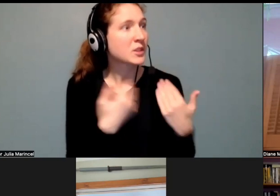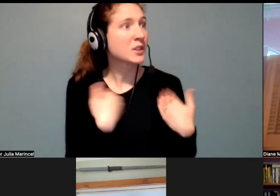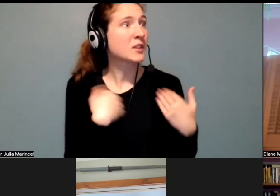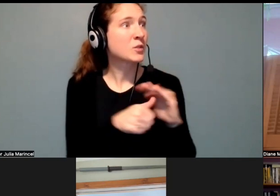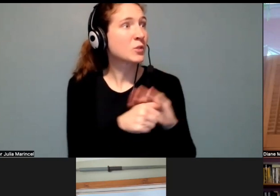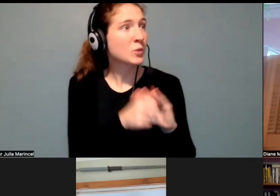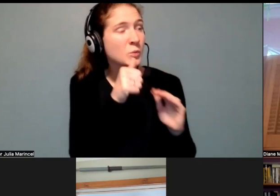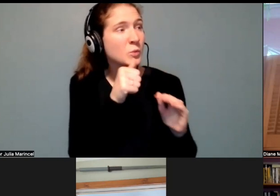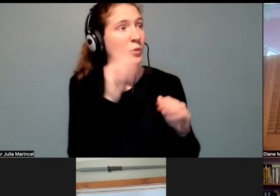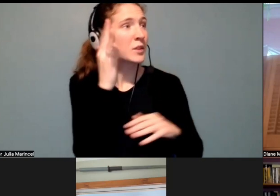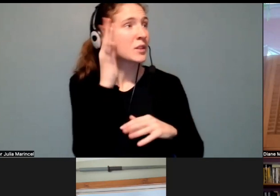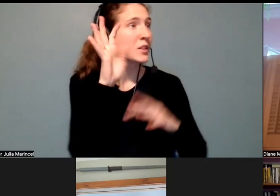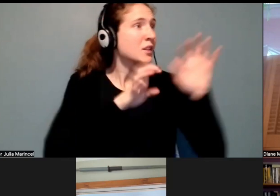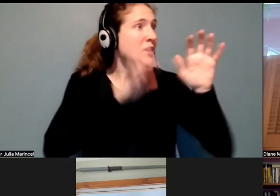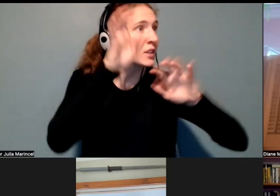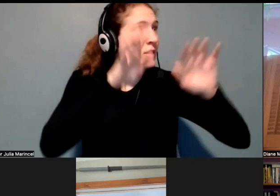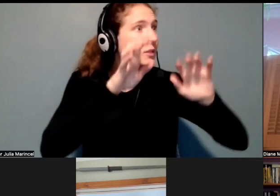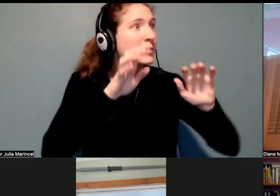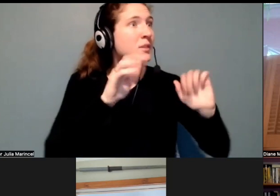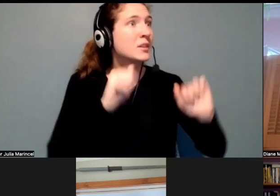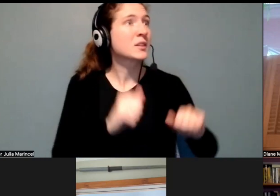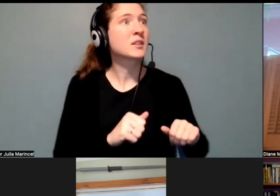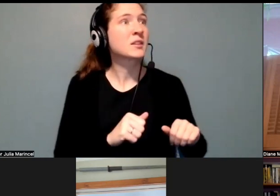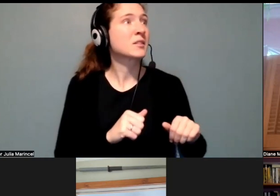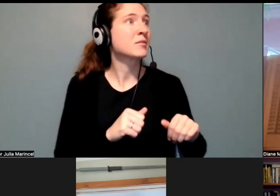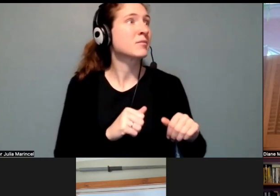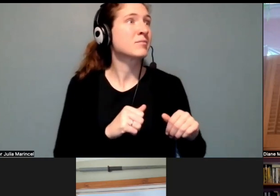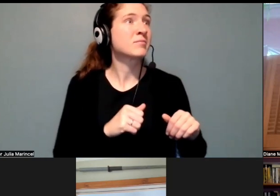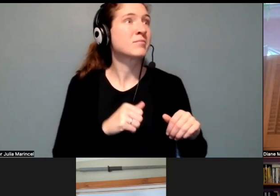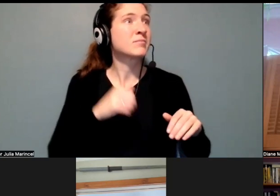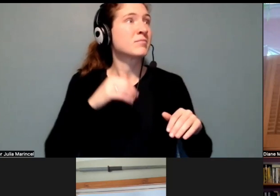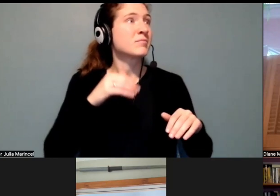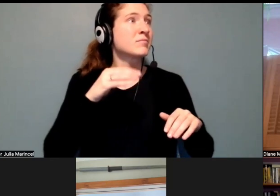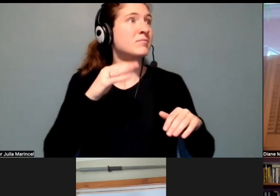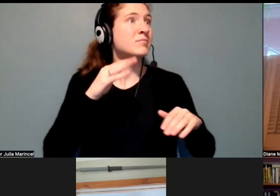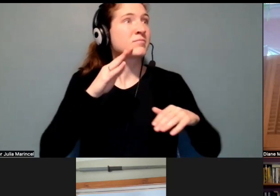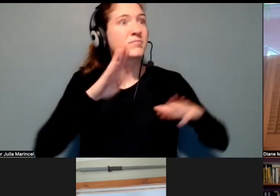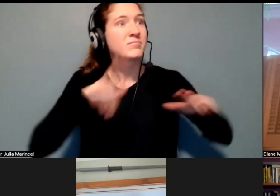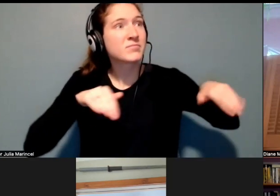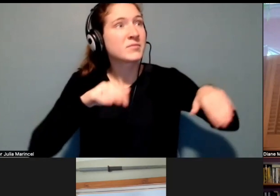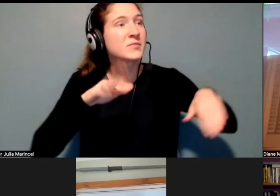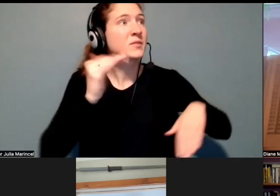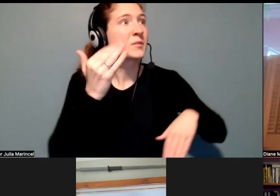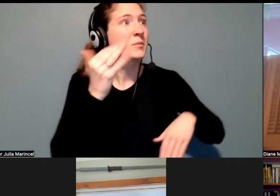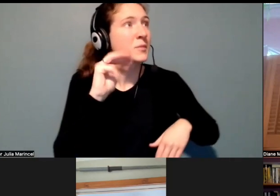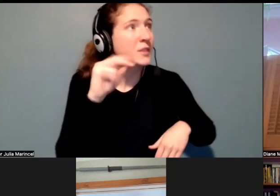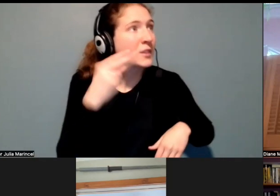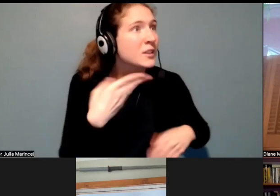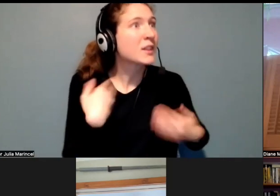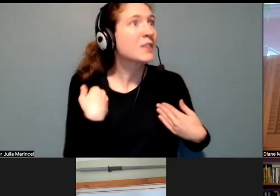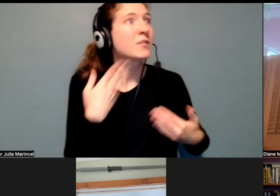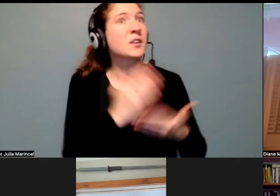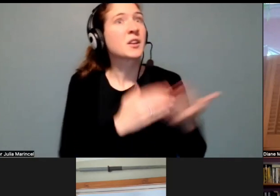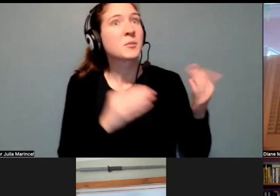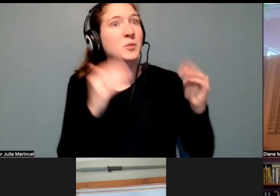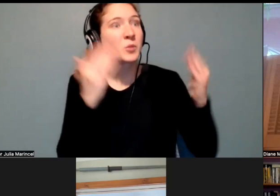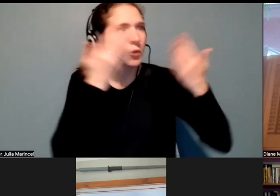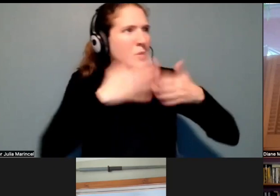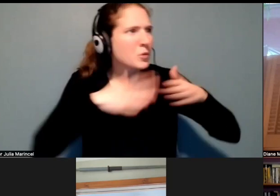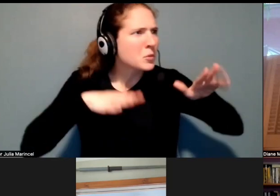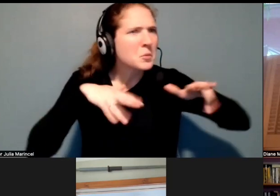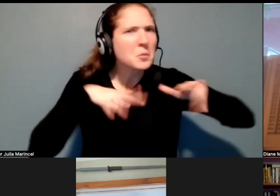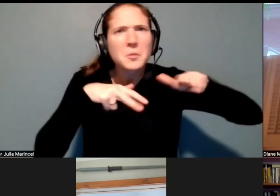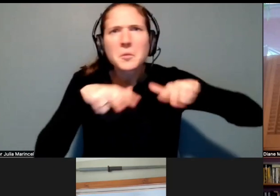turtles that can sprint 15 miles an hour on land. There's turtles with glow in the dark shells and ones with big googly eyes that can move independently. So they're